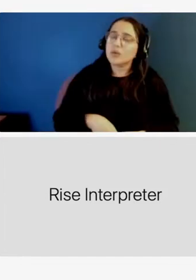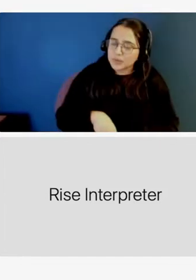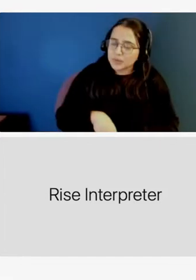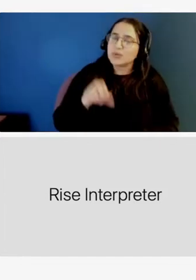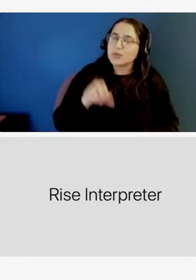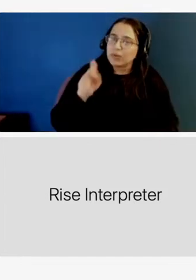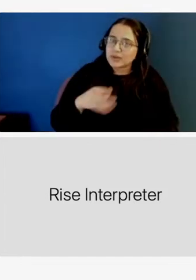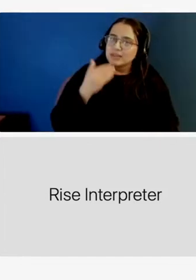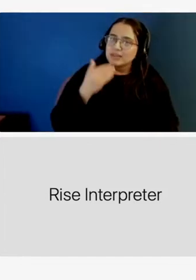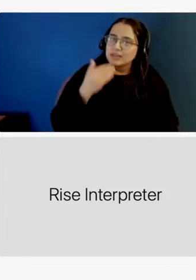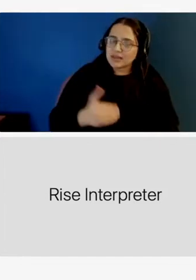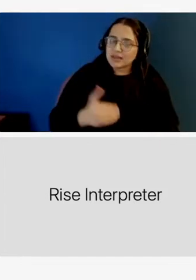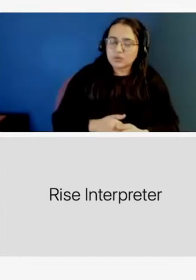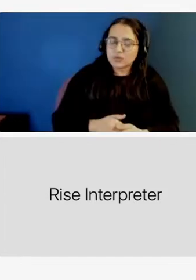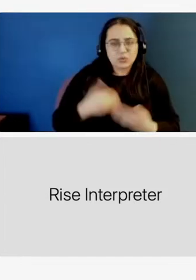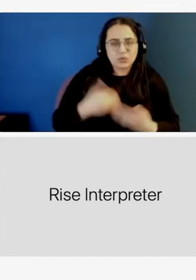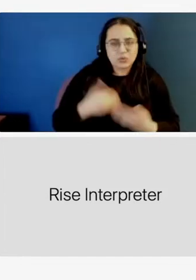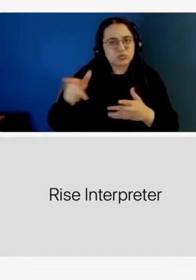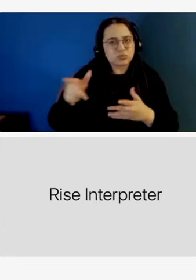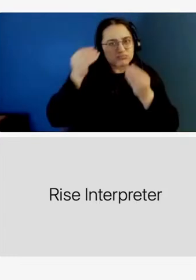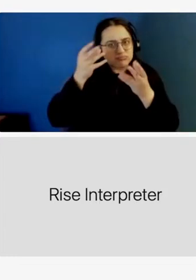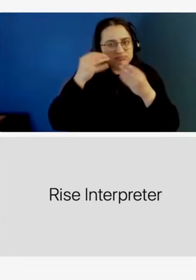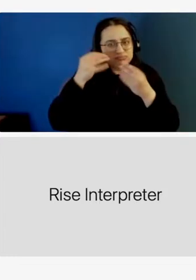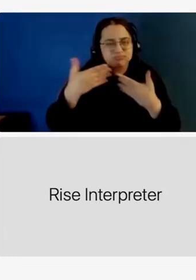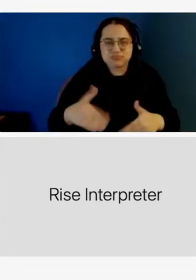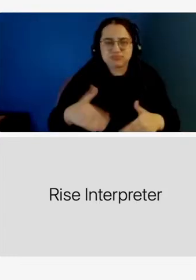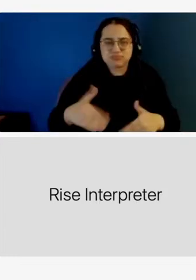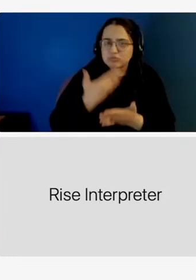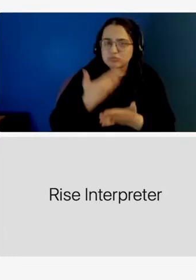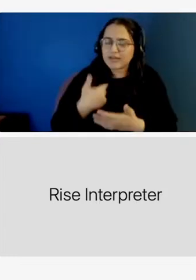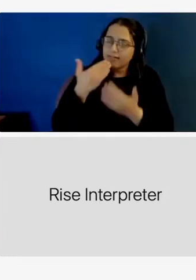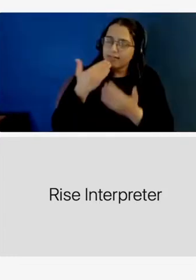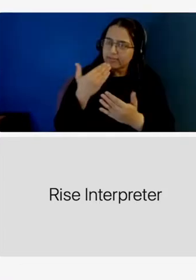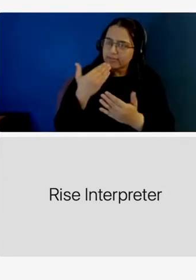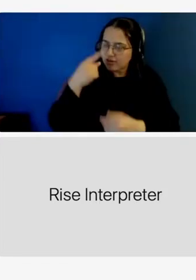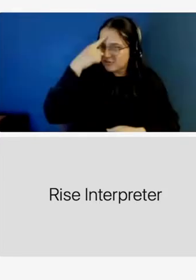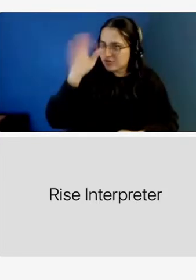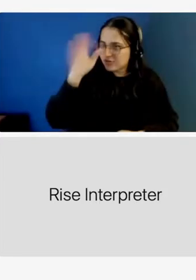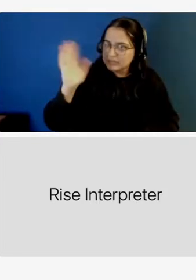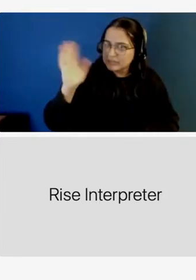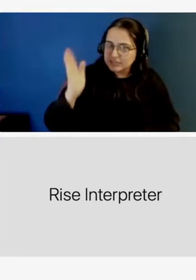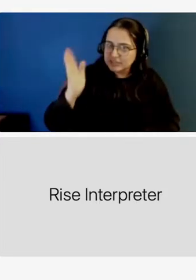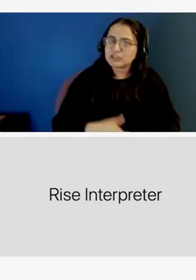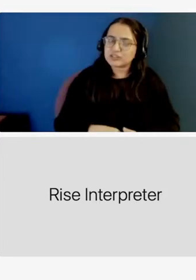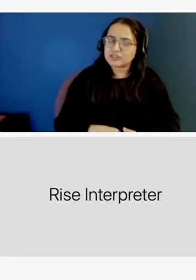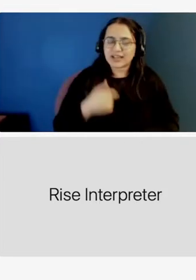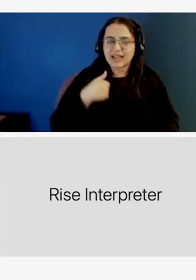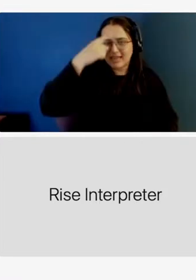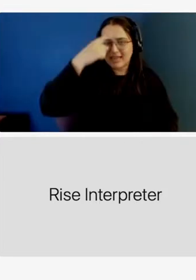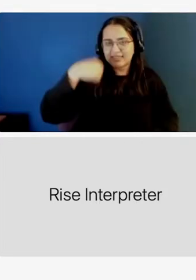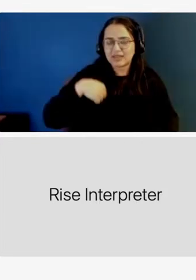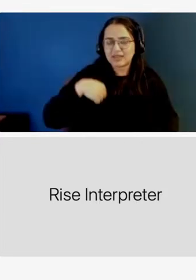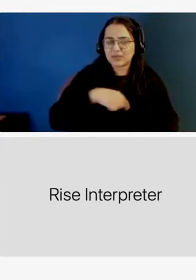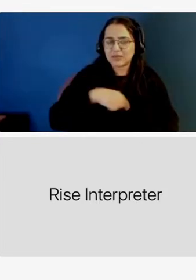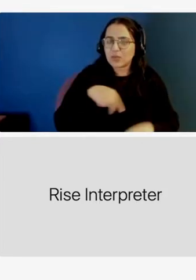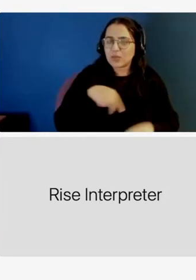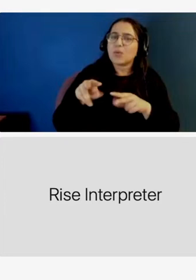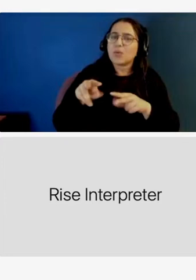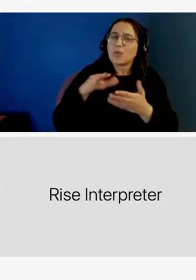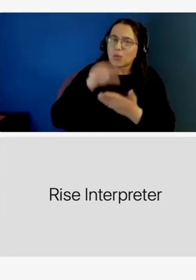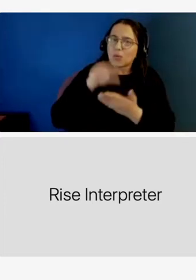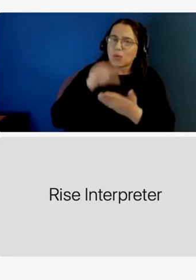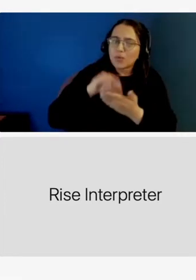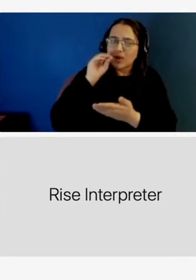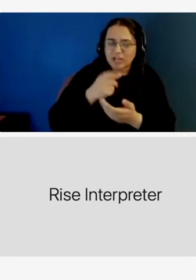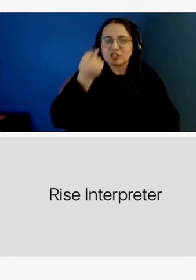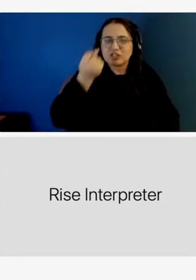Informative, and I thank you very much for the presentation. I think we're all left here learning and understanding something a lot more